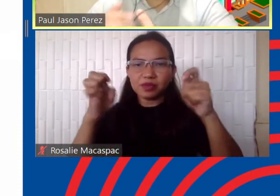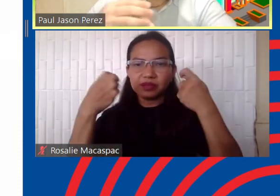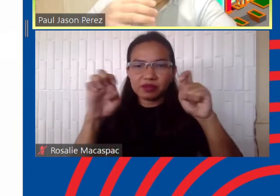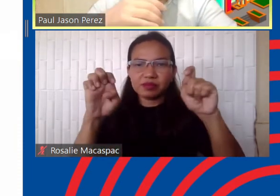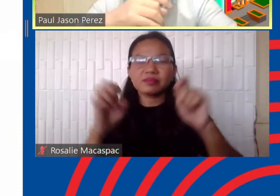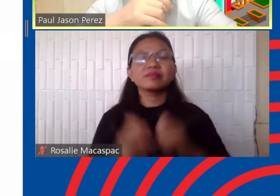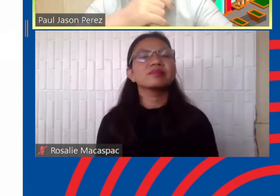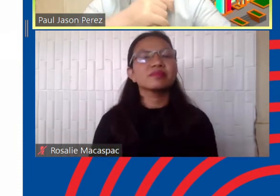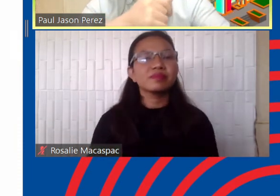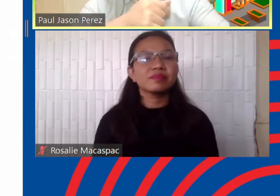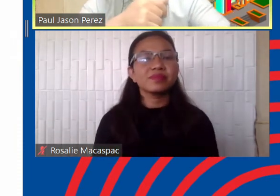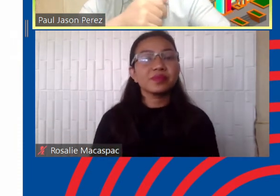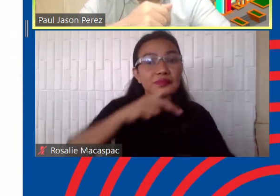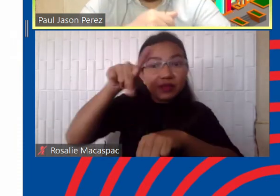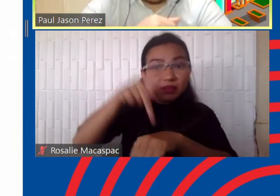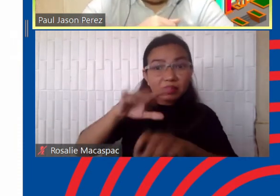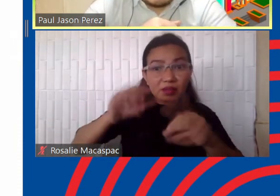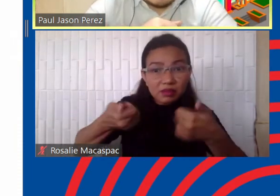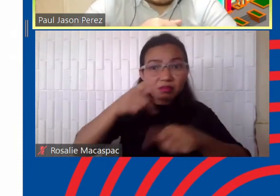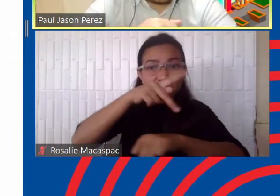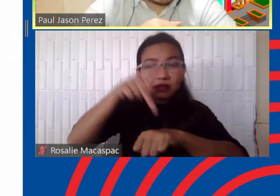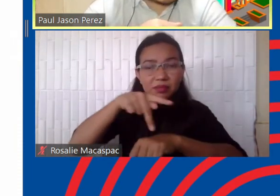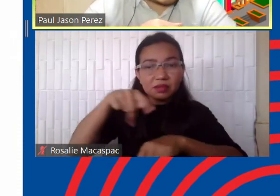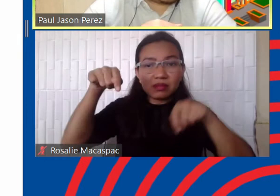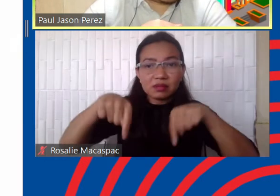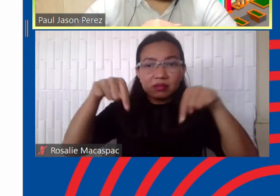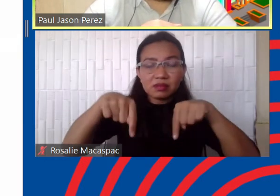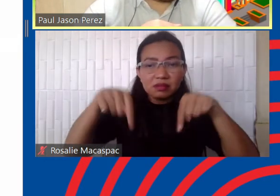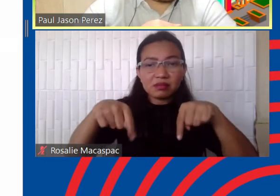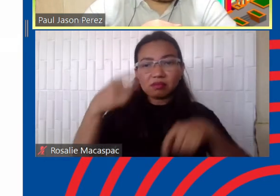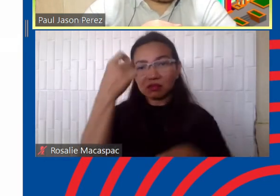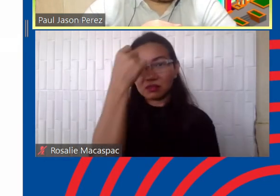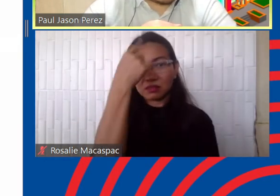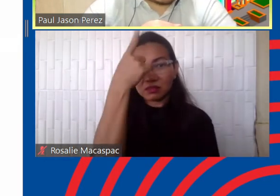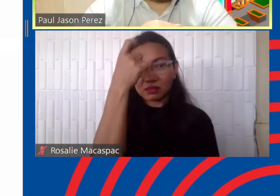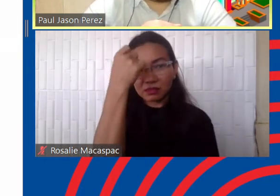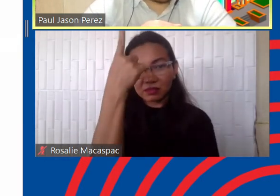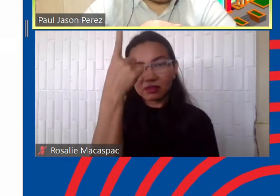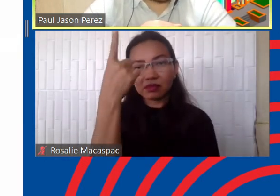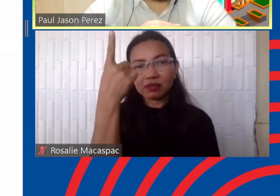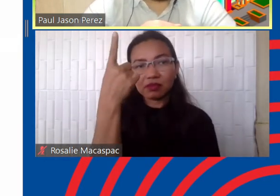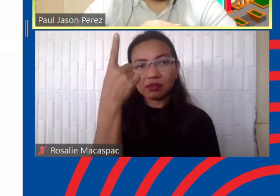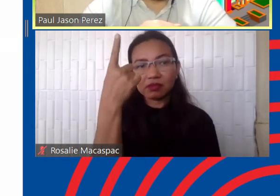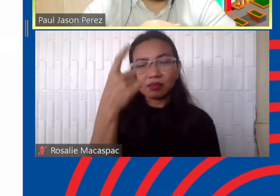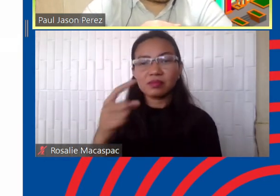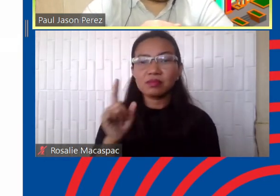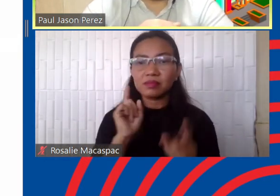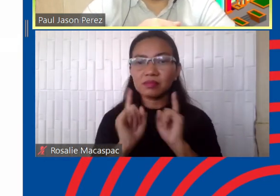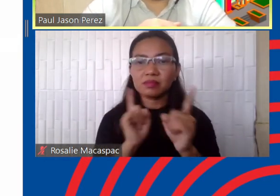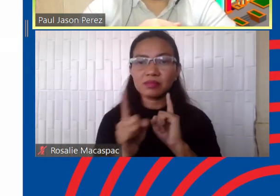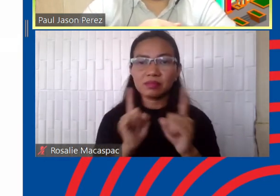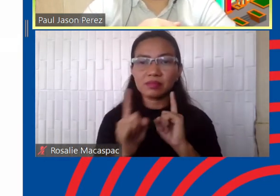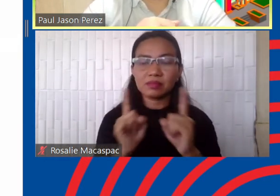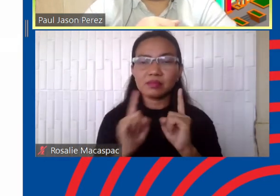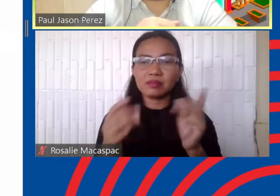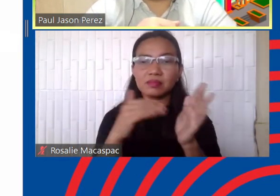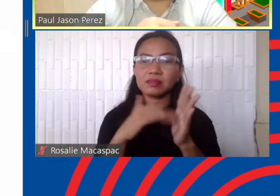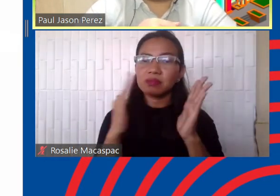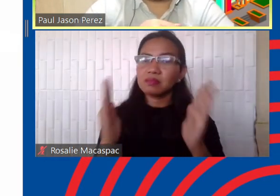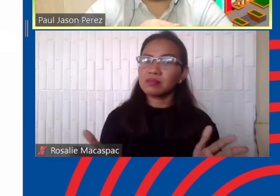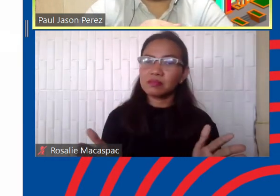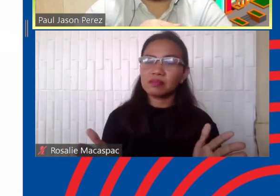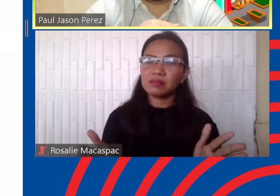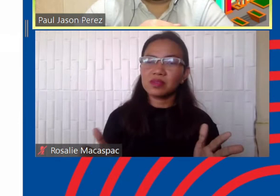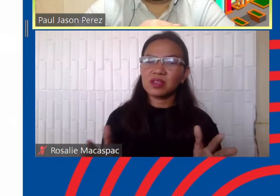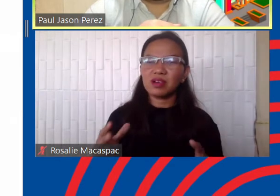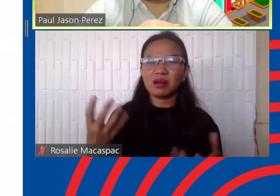How about in the Philippines? So I understand that when I'm talking to students, a lot of their